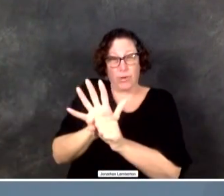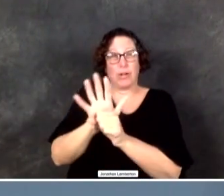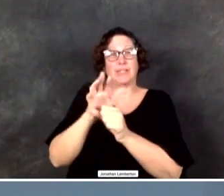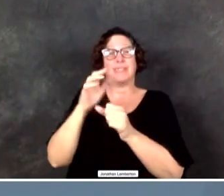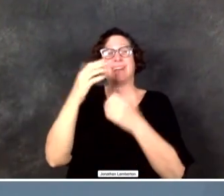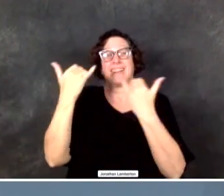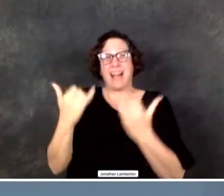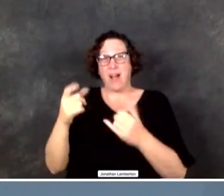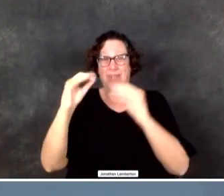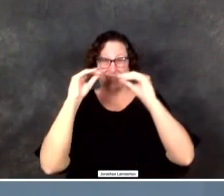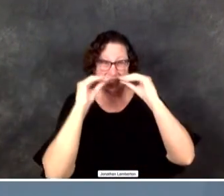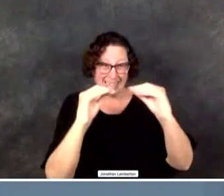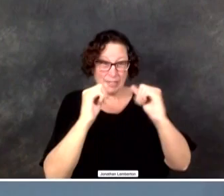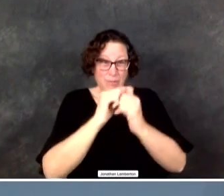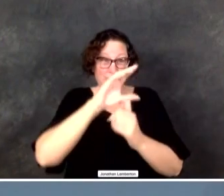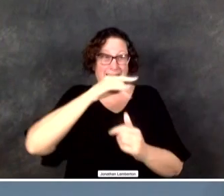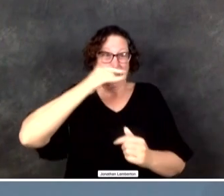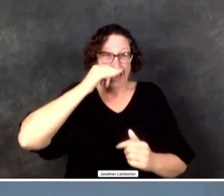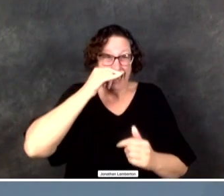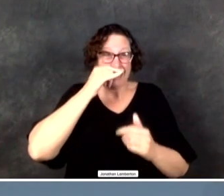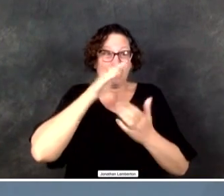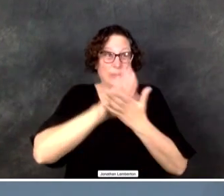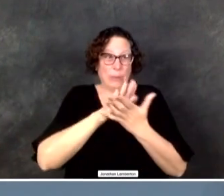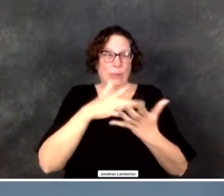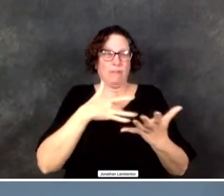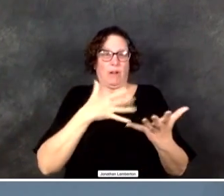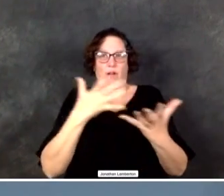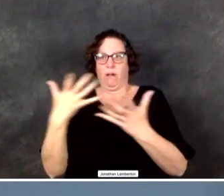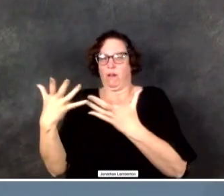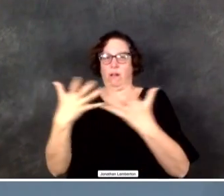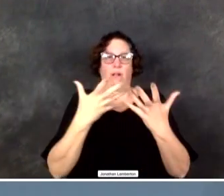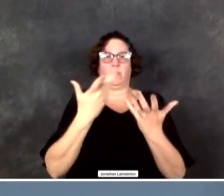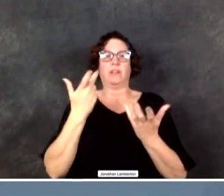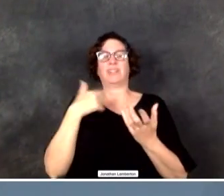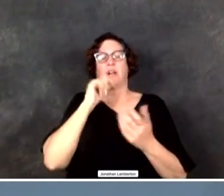corps. But you're not alone. If you go to our webpage,